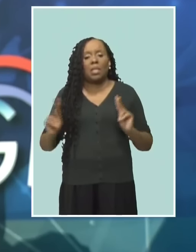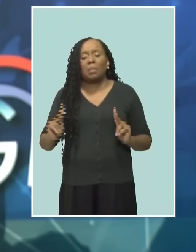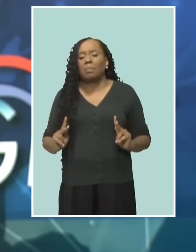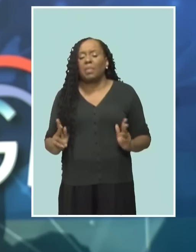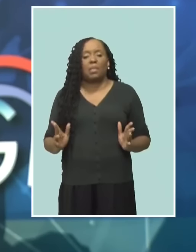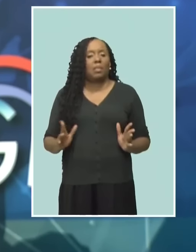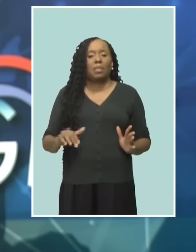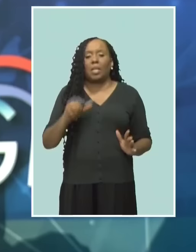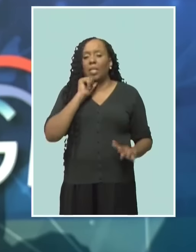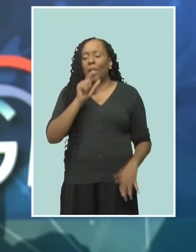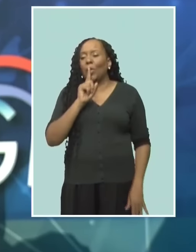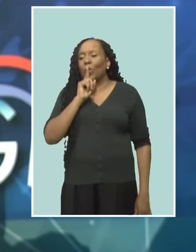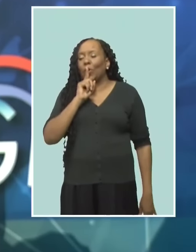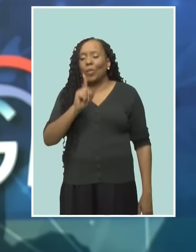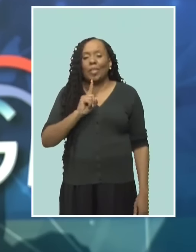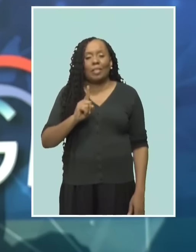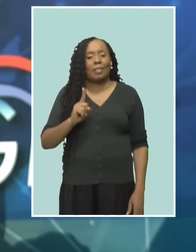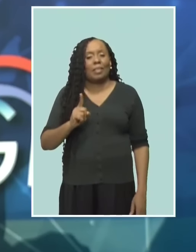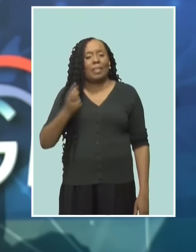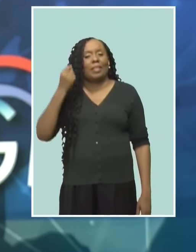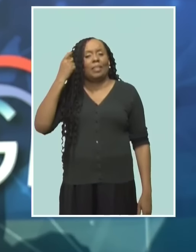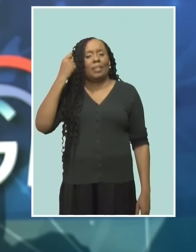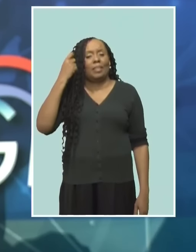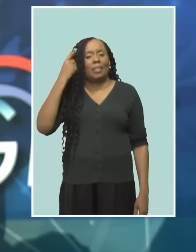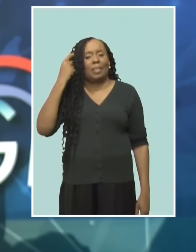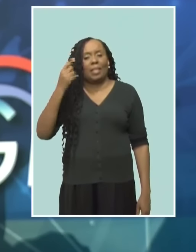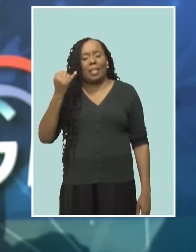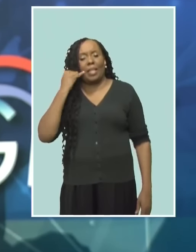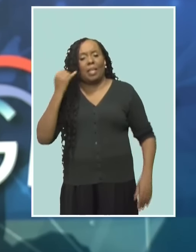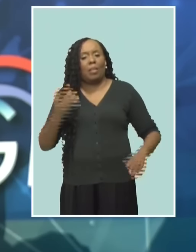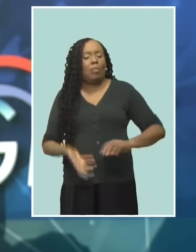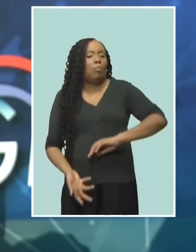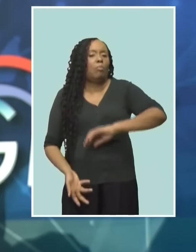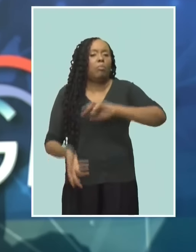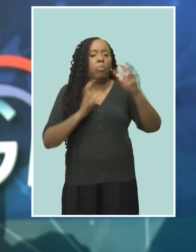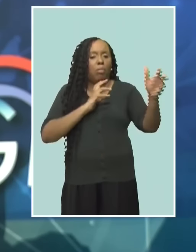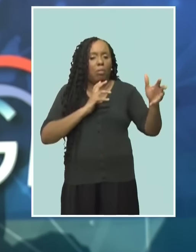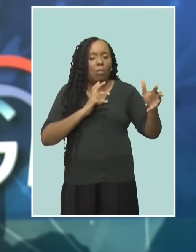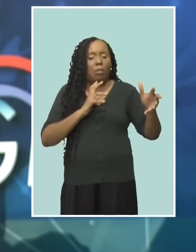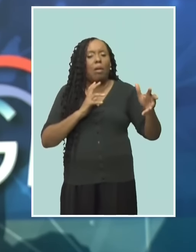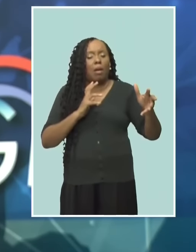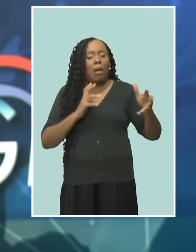reality and the catastrophic consequences if substantial improvements are not made.